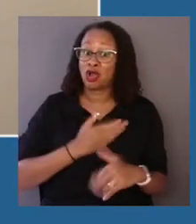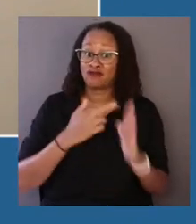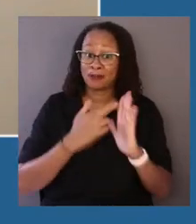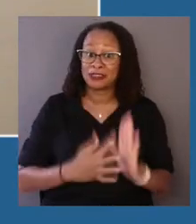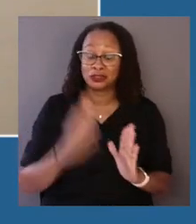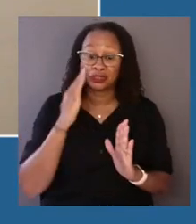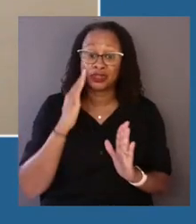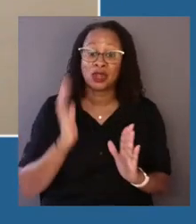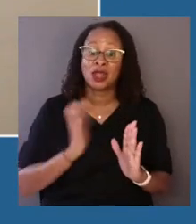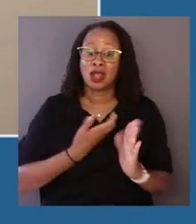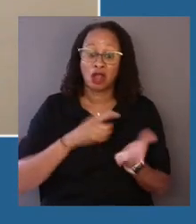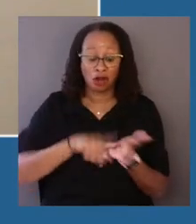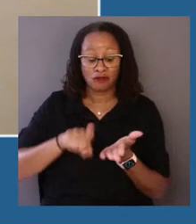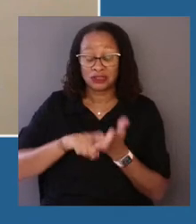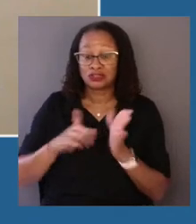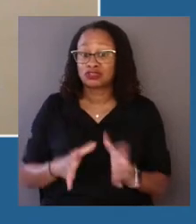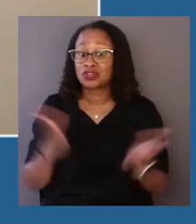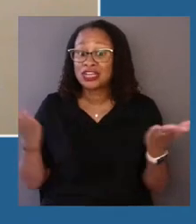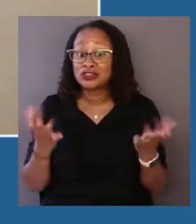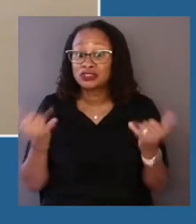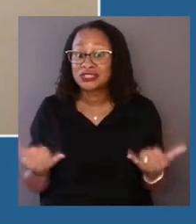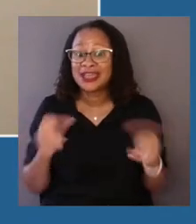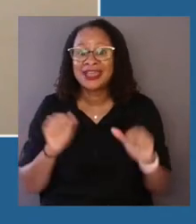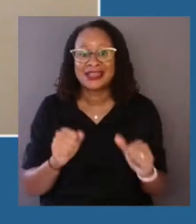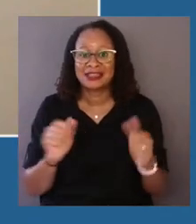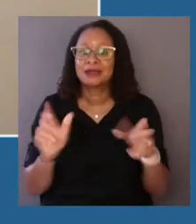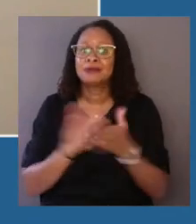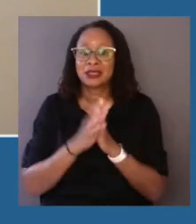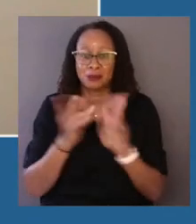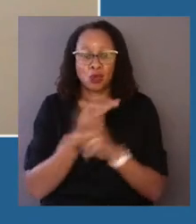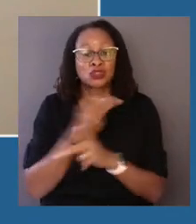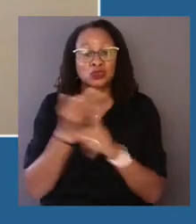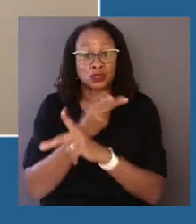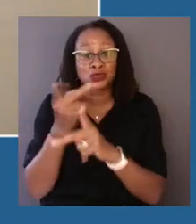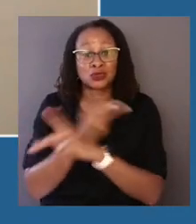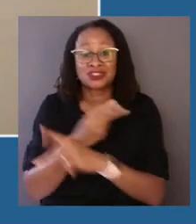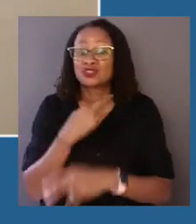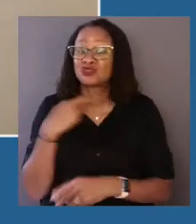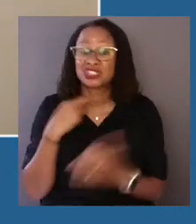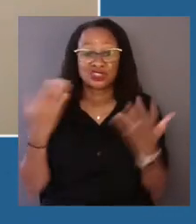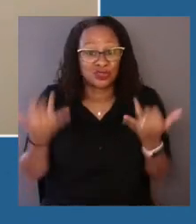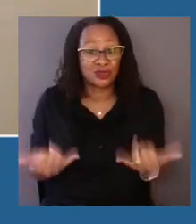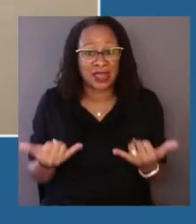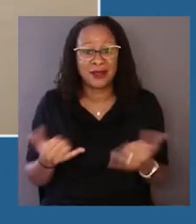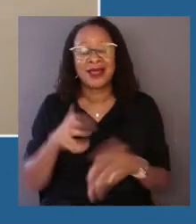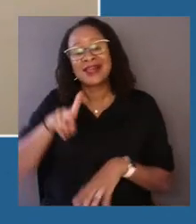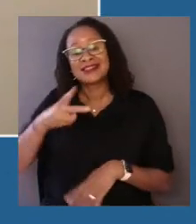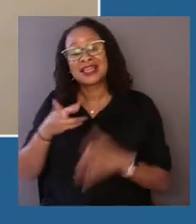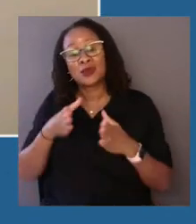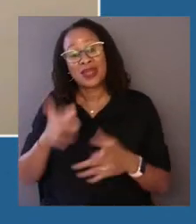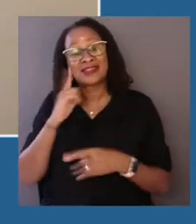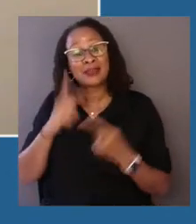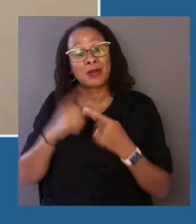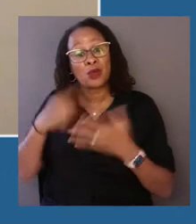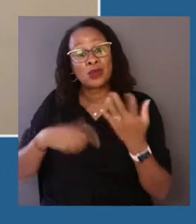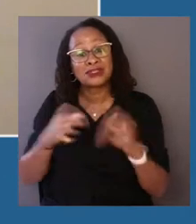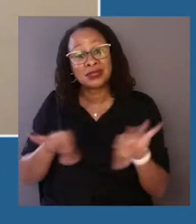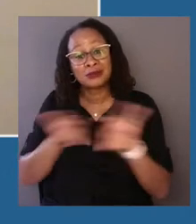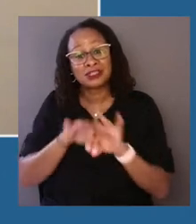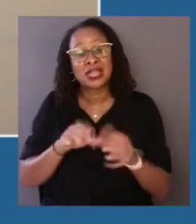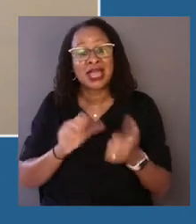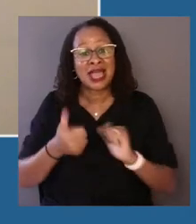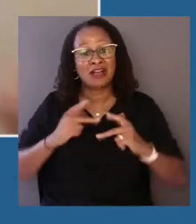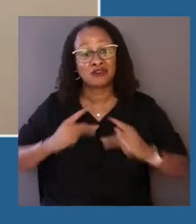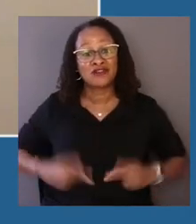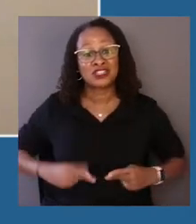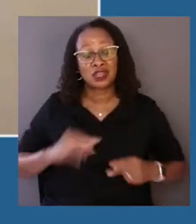are here today and they can exacerbate each other. And then the second way that I think about what's important is how physical and social infrastructure